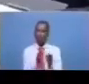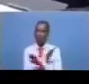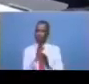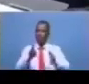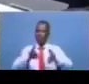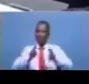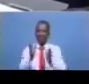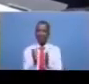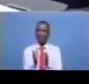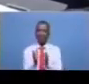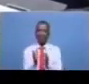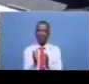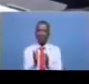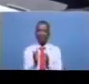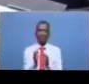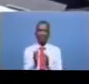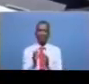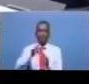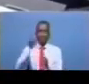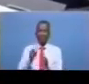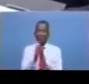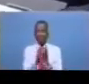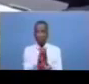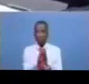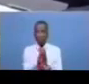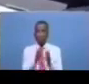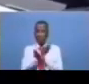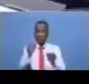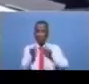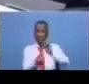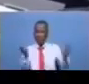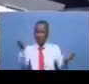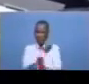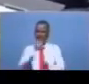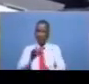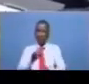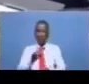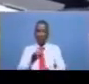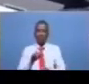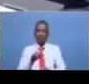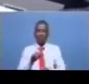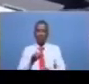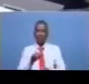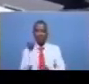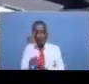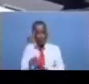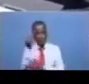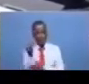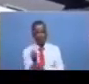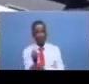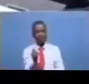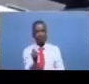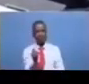to resile from that position. The law must not allow you to change your position. That is what is meant by estoppel.